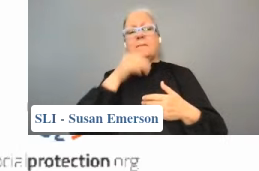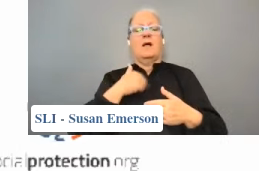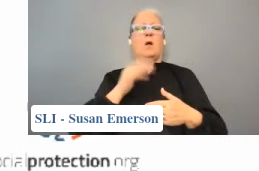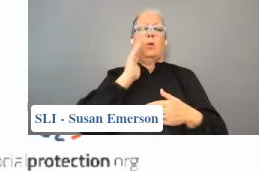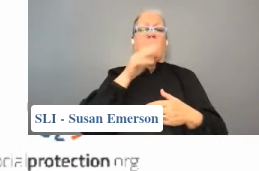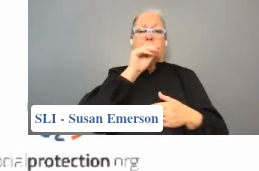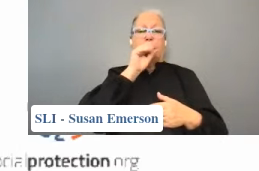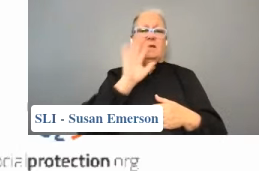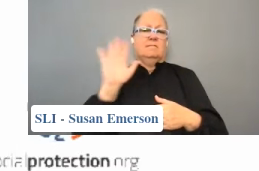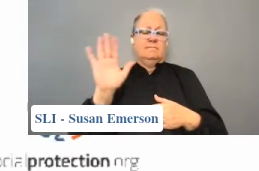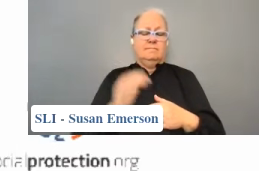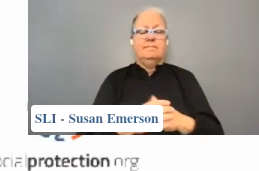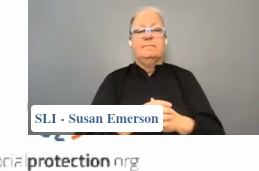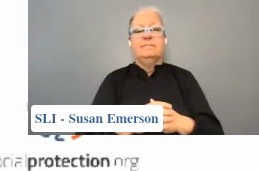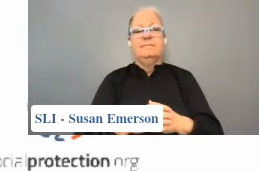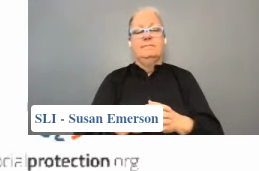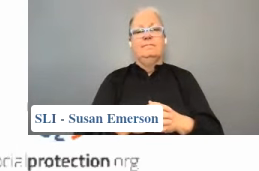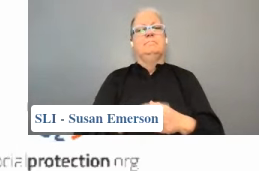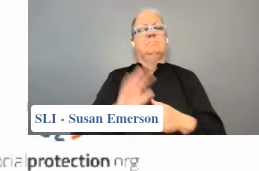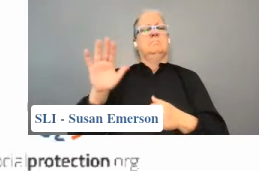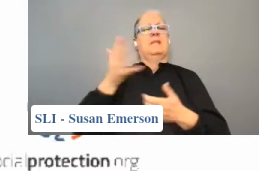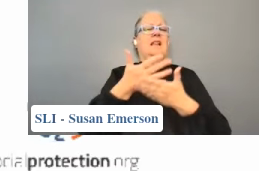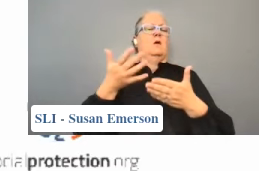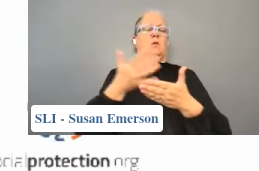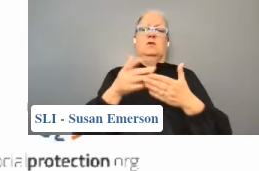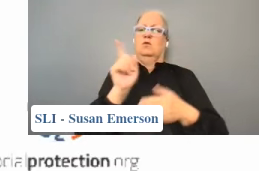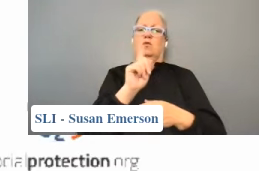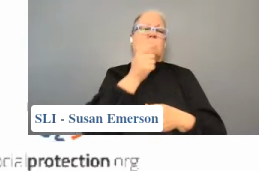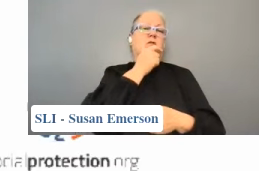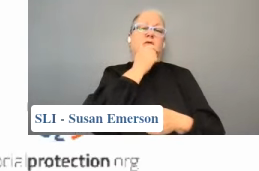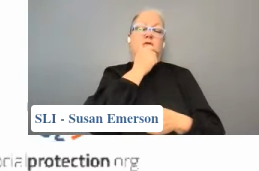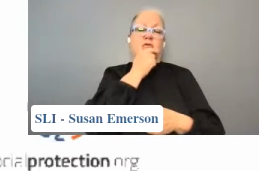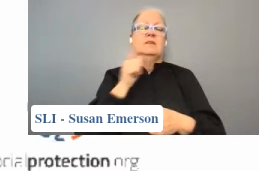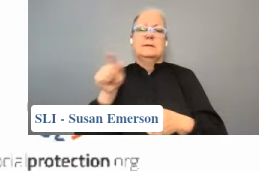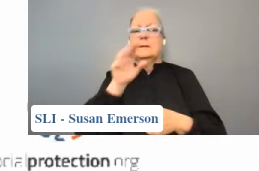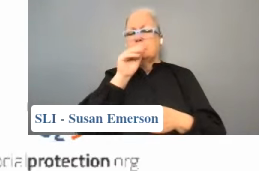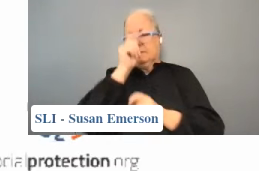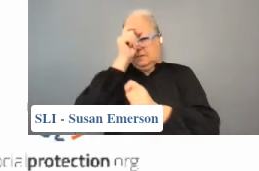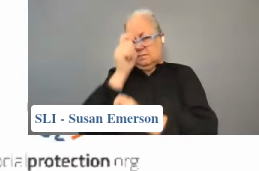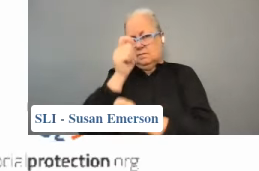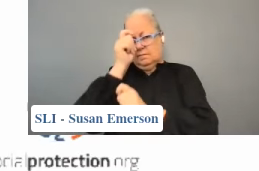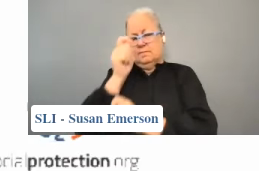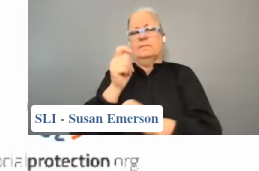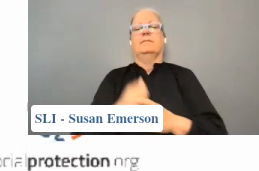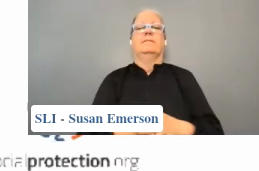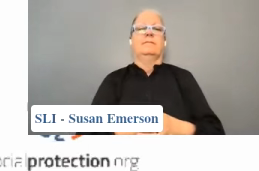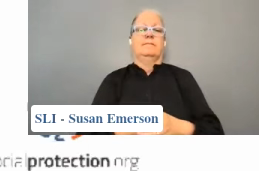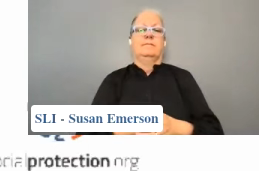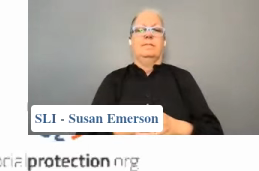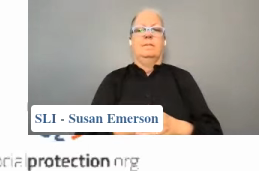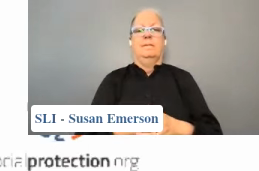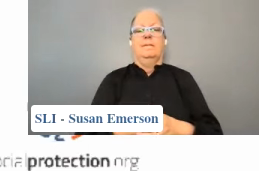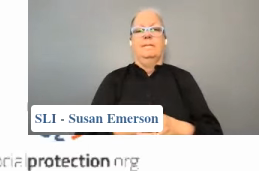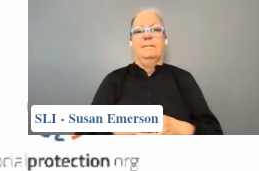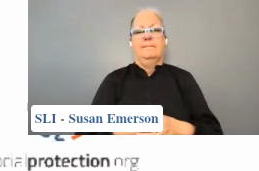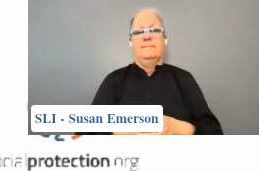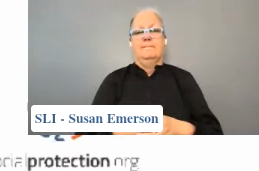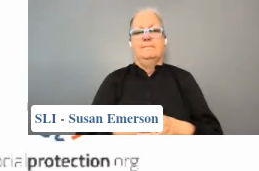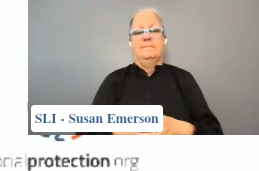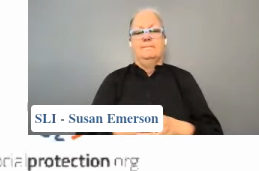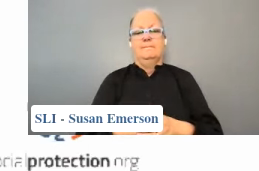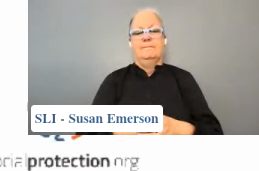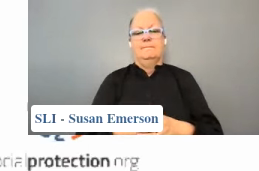Duwara Nuna, Duwara Nunawal, Yangu Nalawiri Dunimanyan, Nunawal Wari, Duwara Wari,